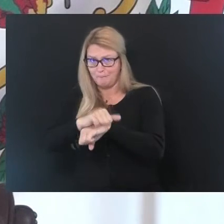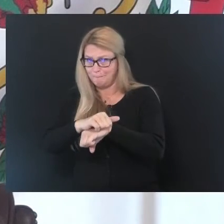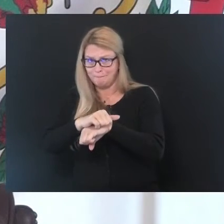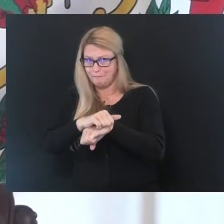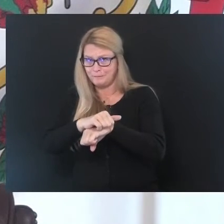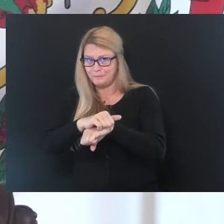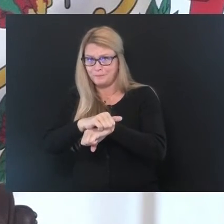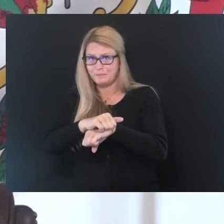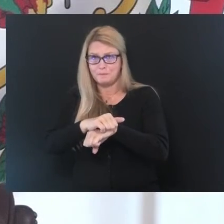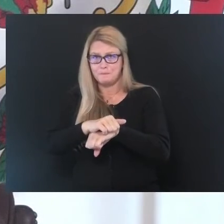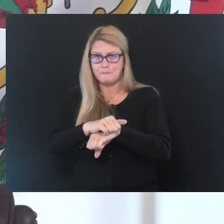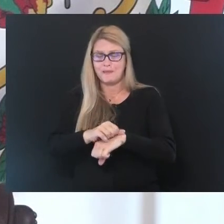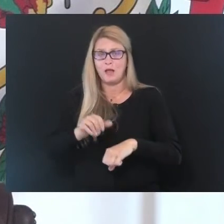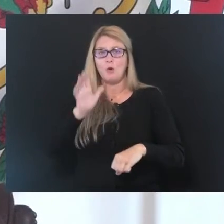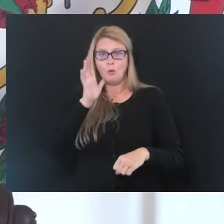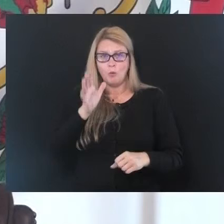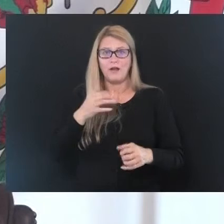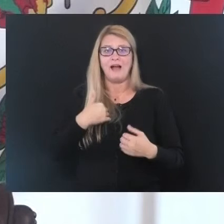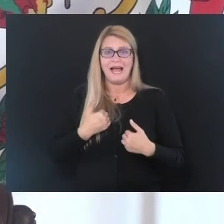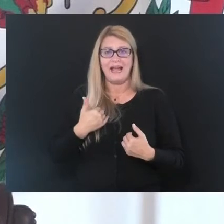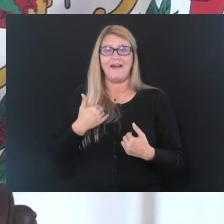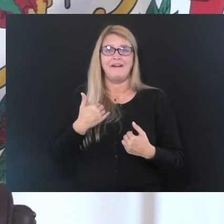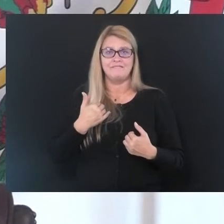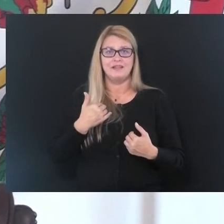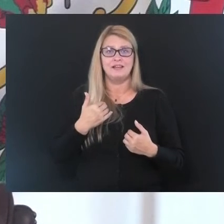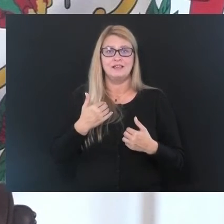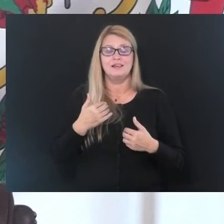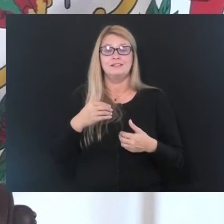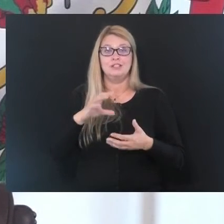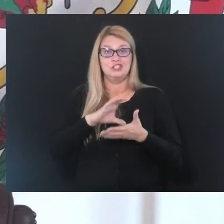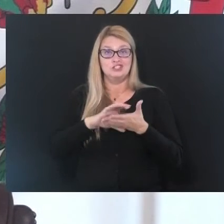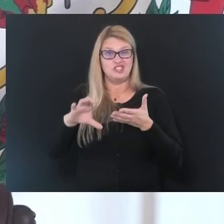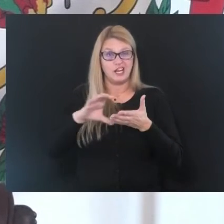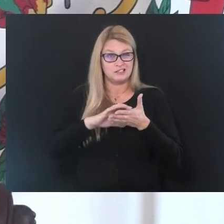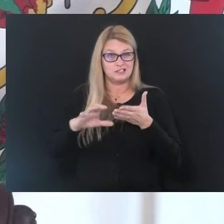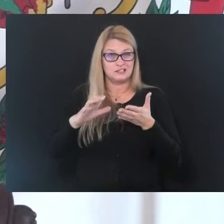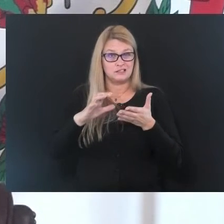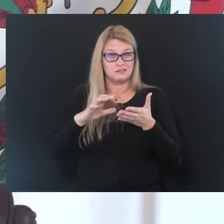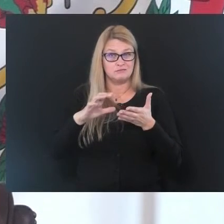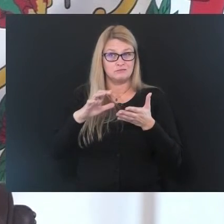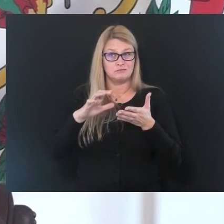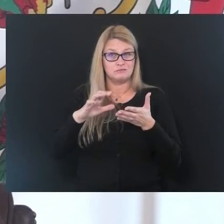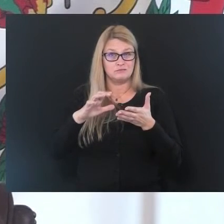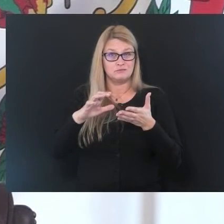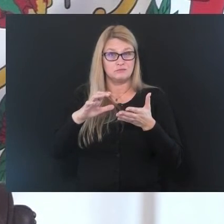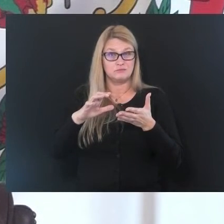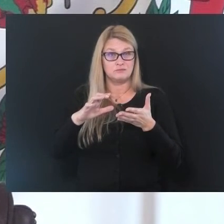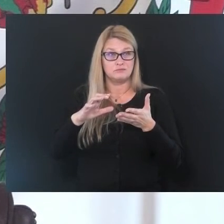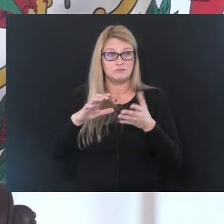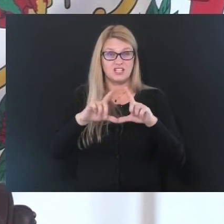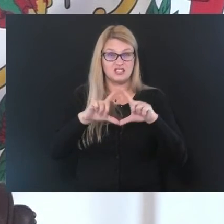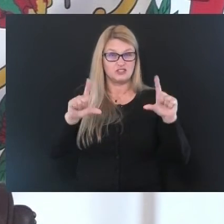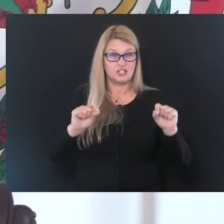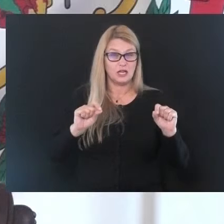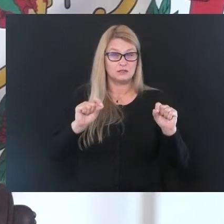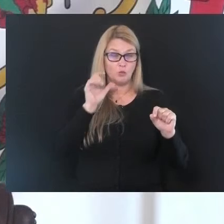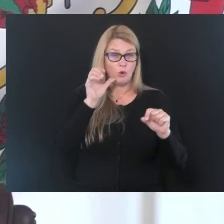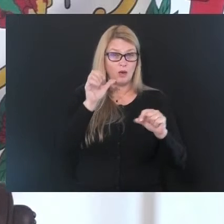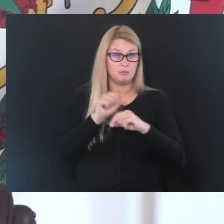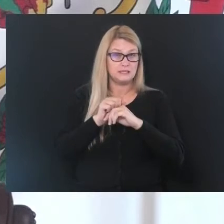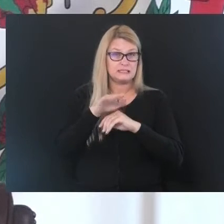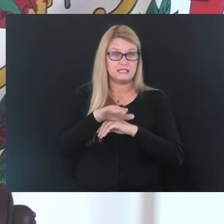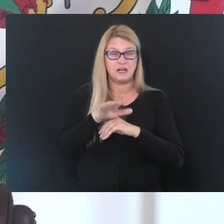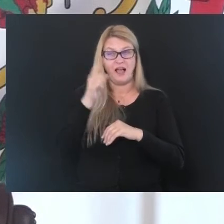be immediate stimulus checks coming. I think those checks are going to be, in the